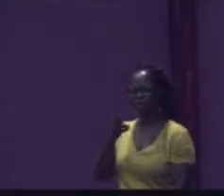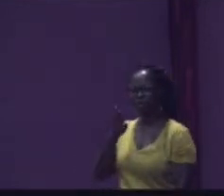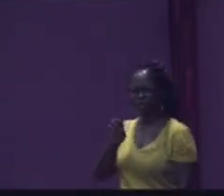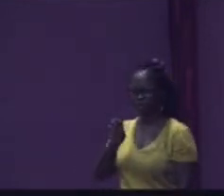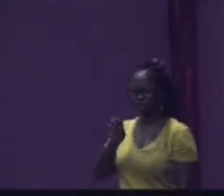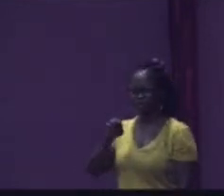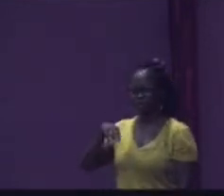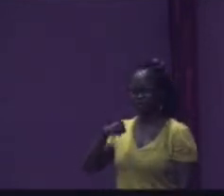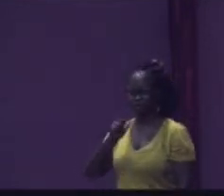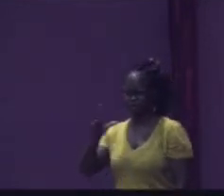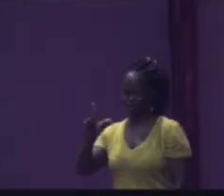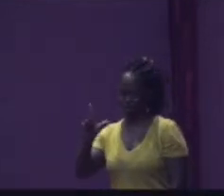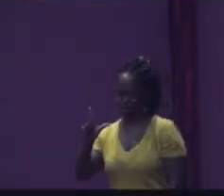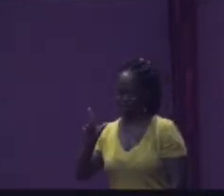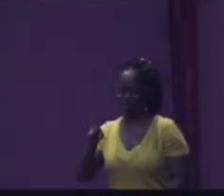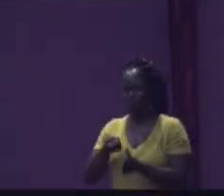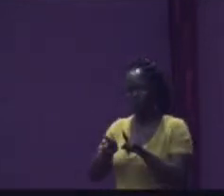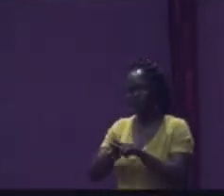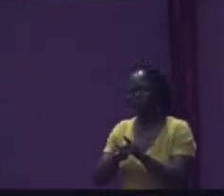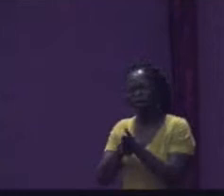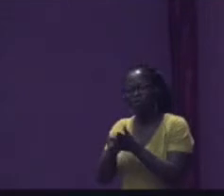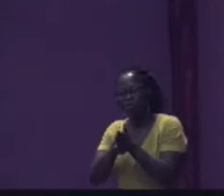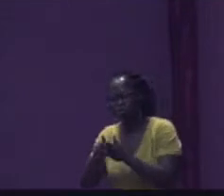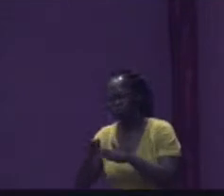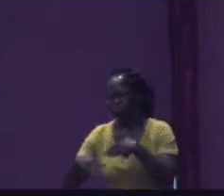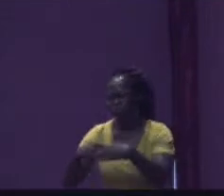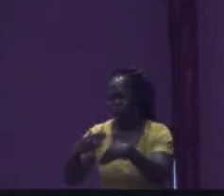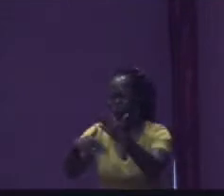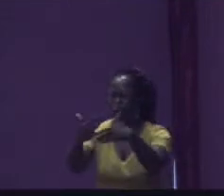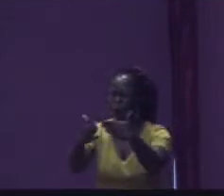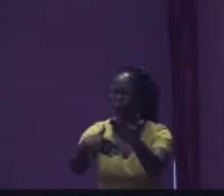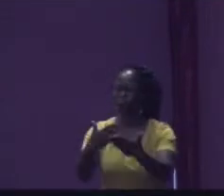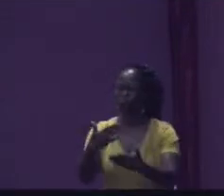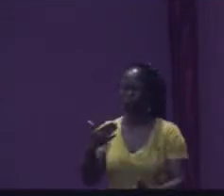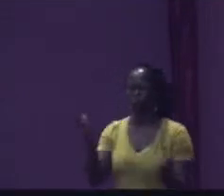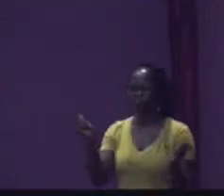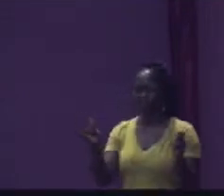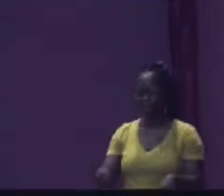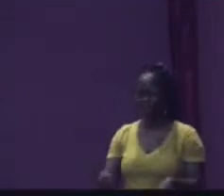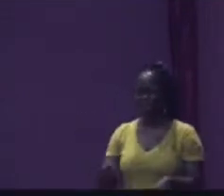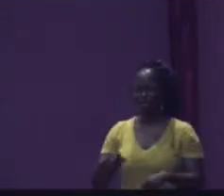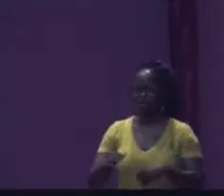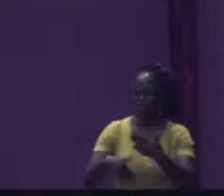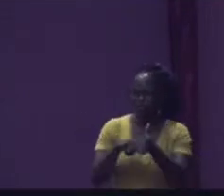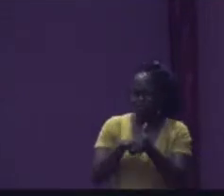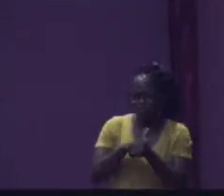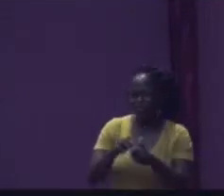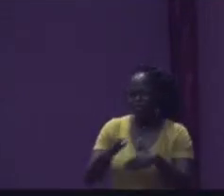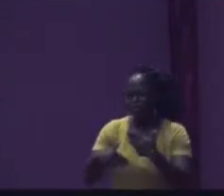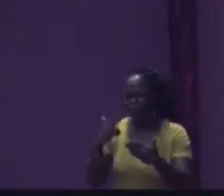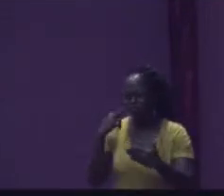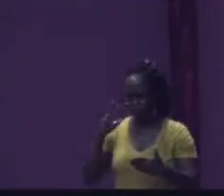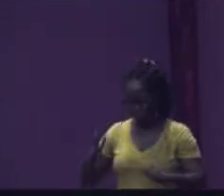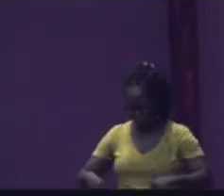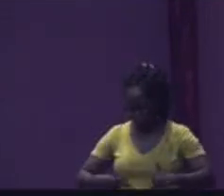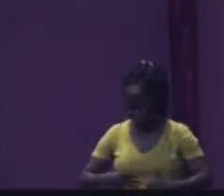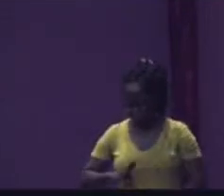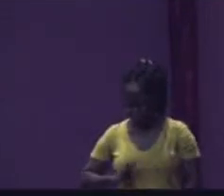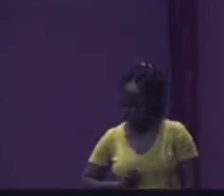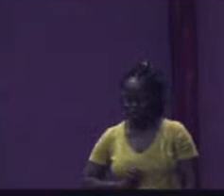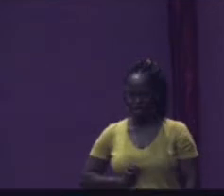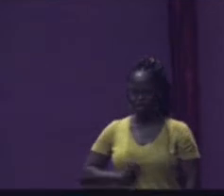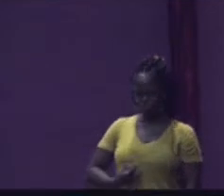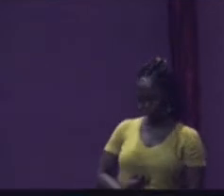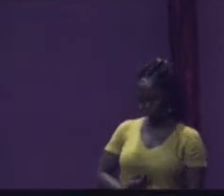the development of the child and how to see the position. And at the same